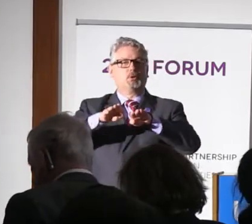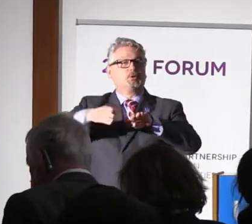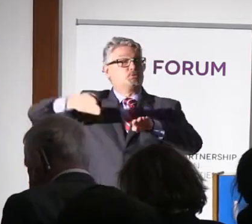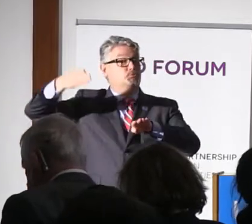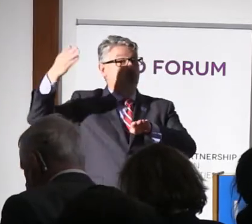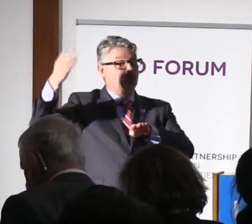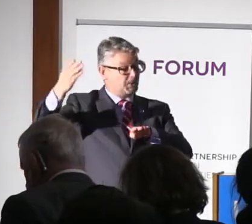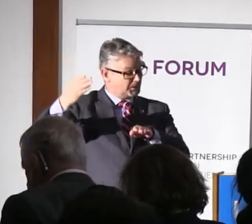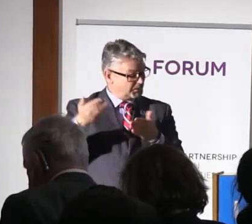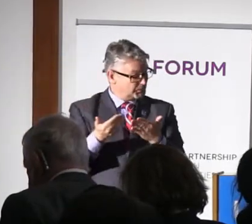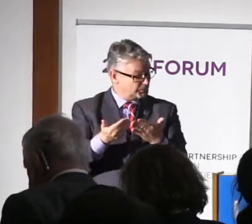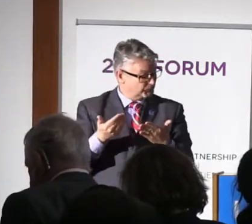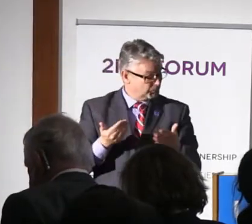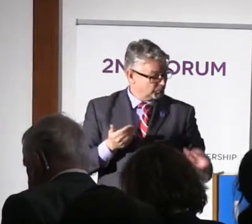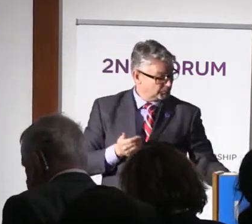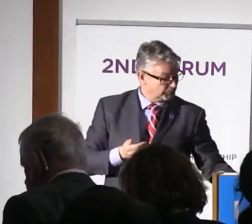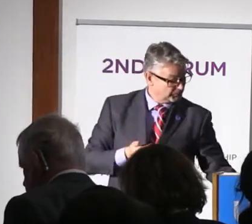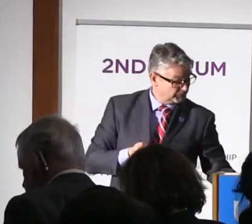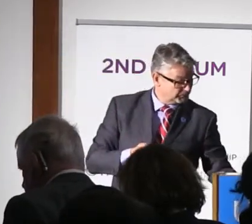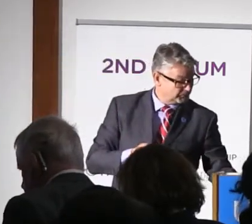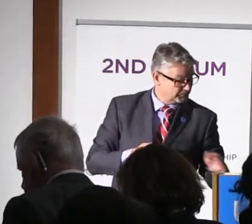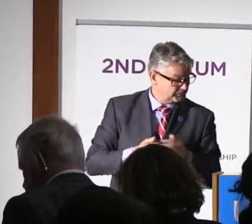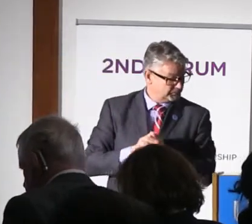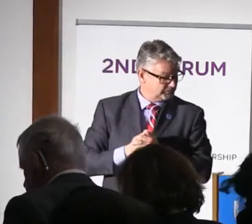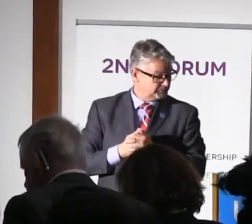There will be Ms. Rebecca Greenspan,